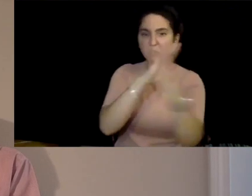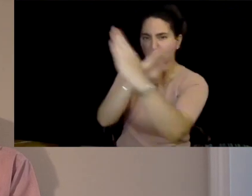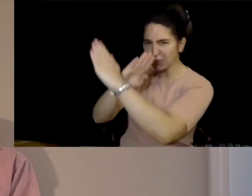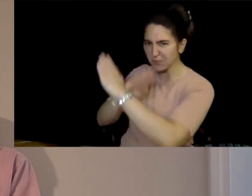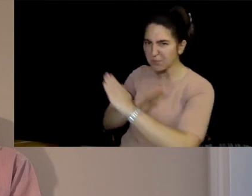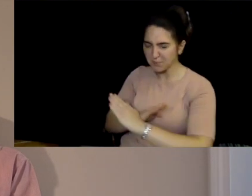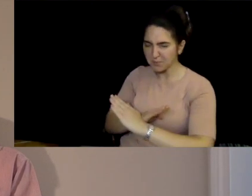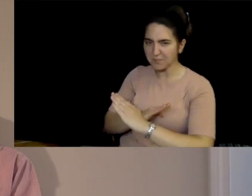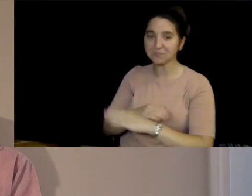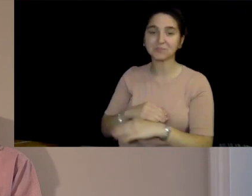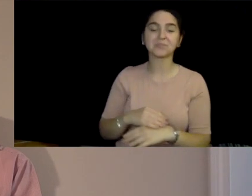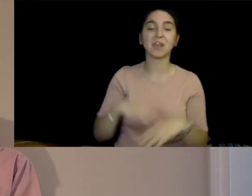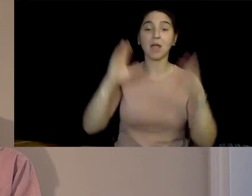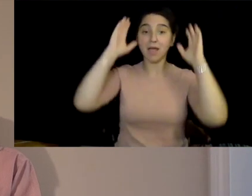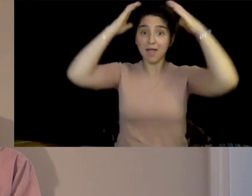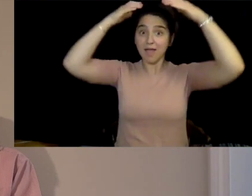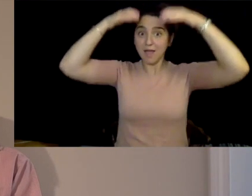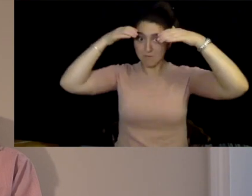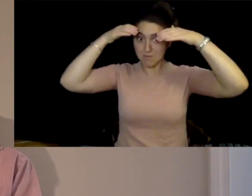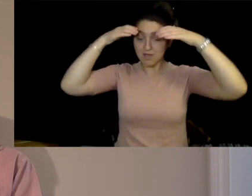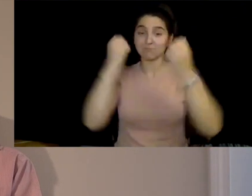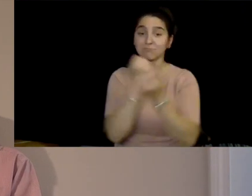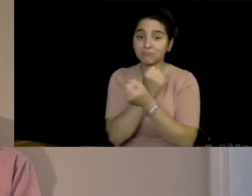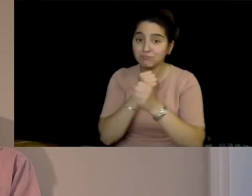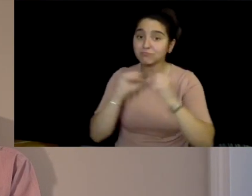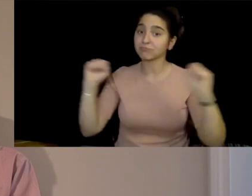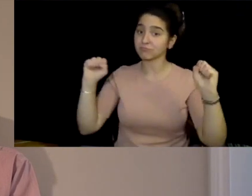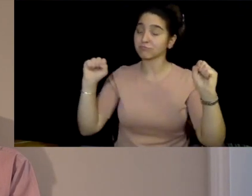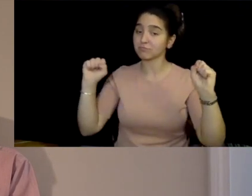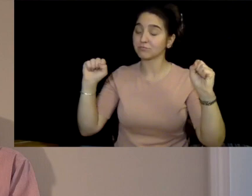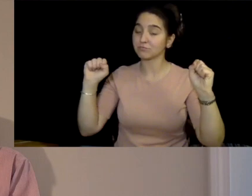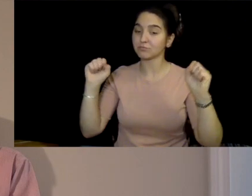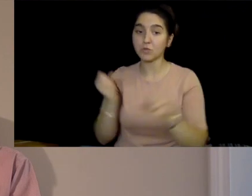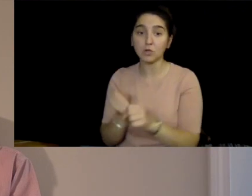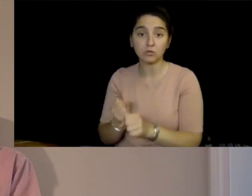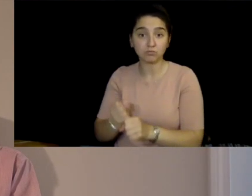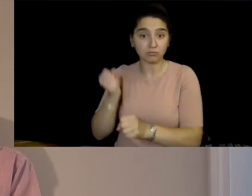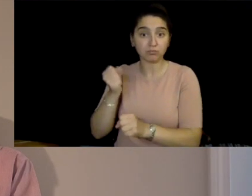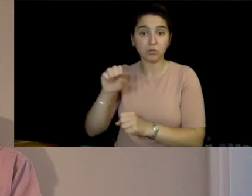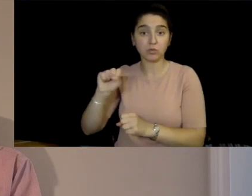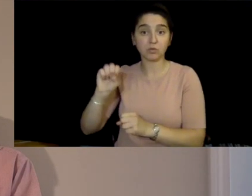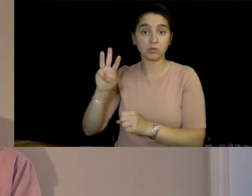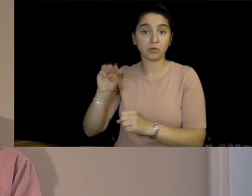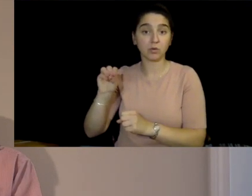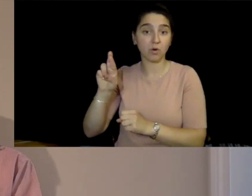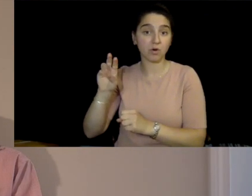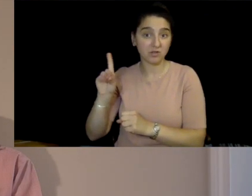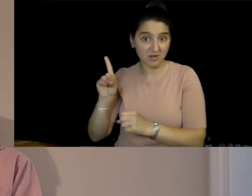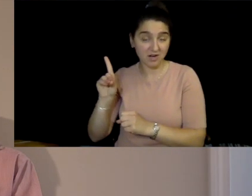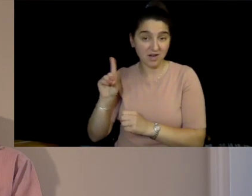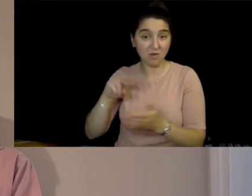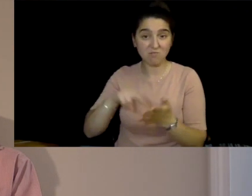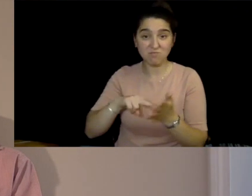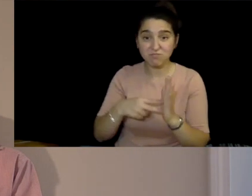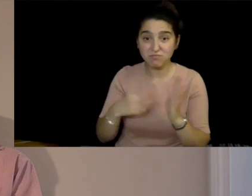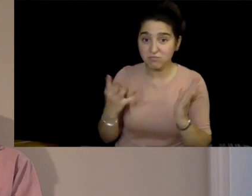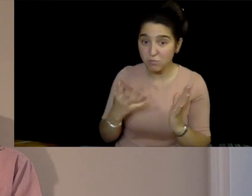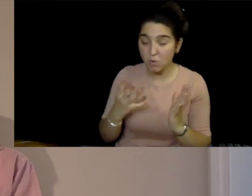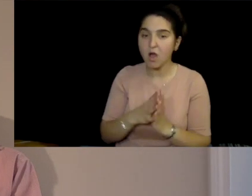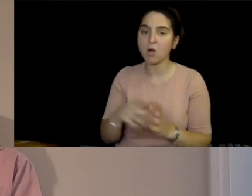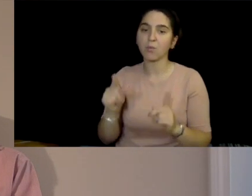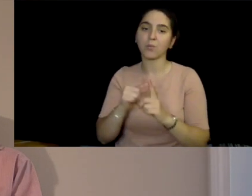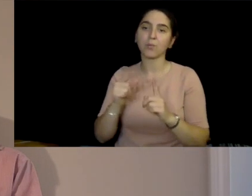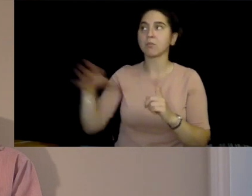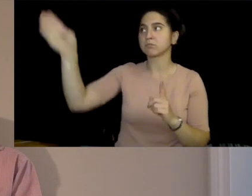salvation and the sword of the Spirit, which is the word of God. And pray in the Spirit on